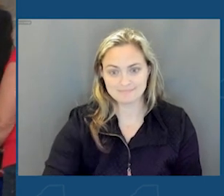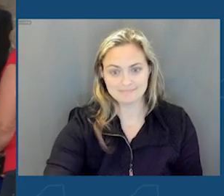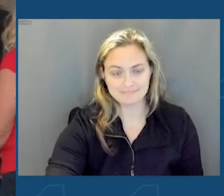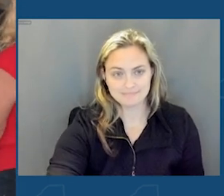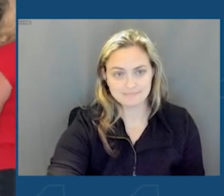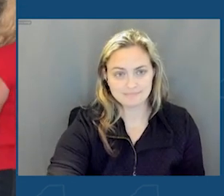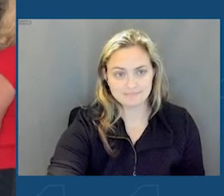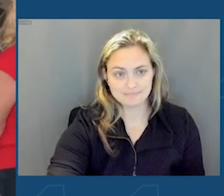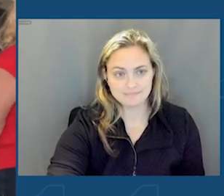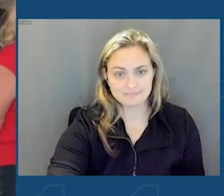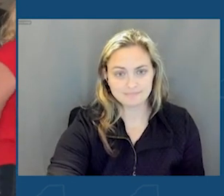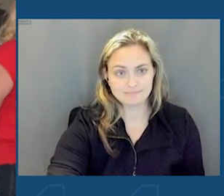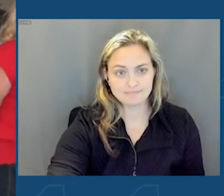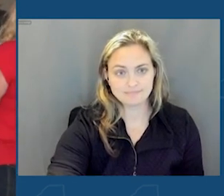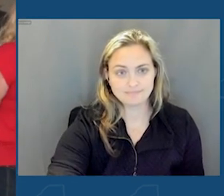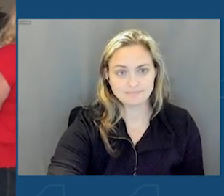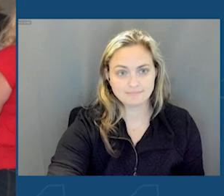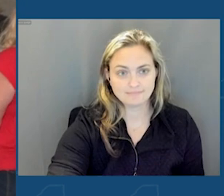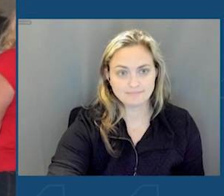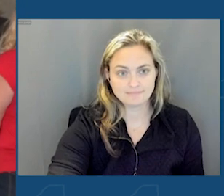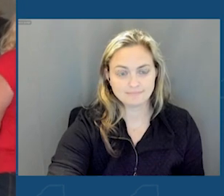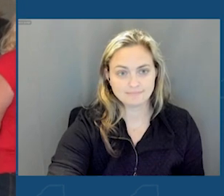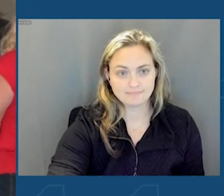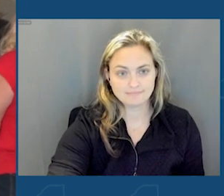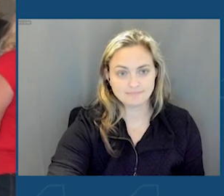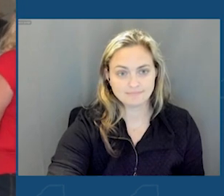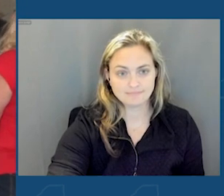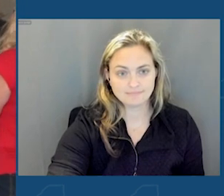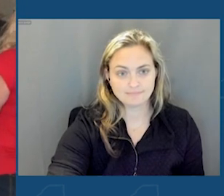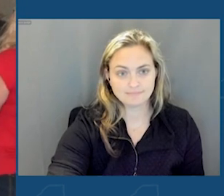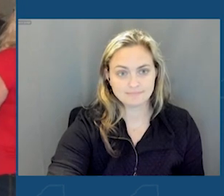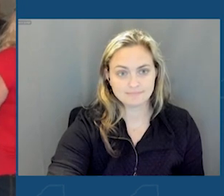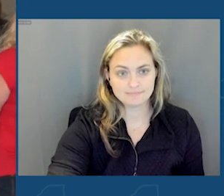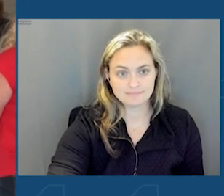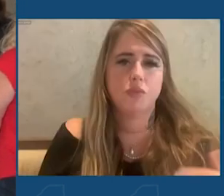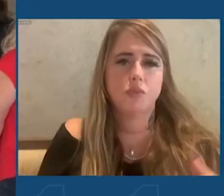Hear our prayer for all who have died in service to our